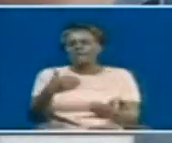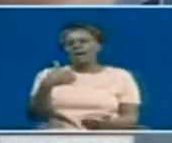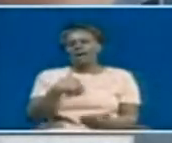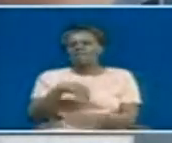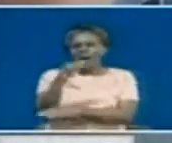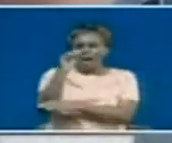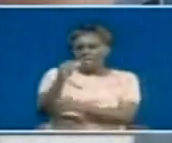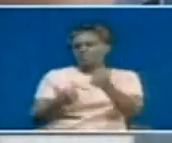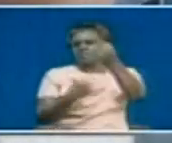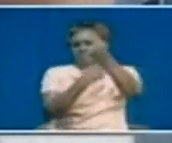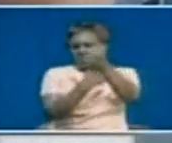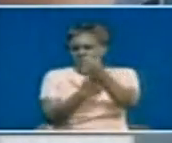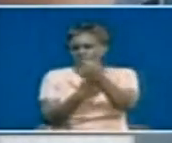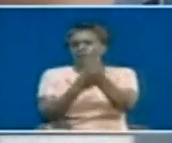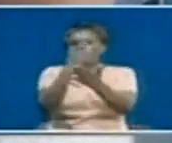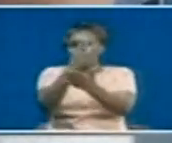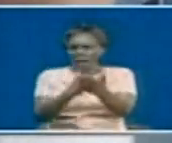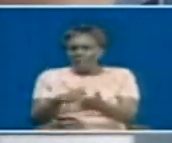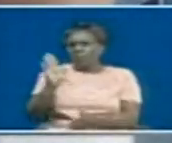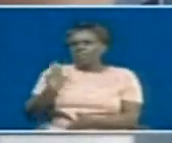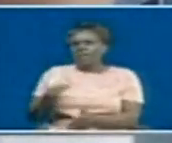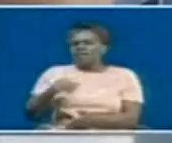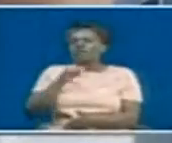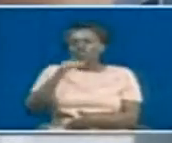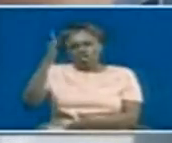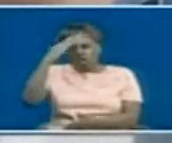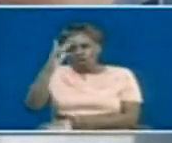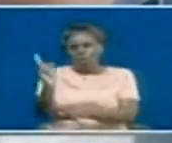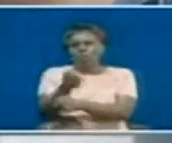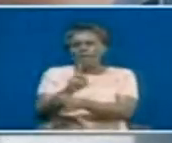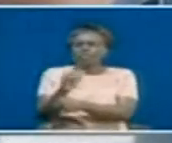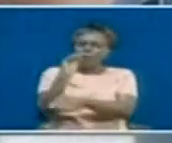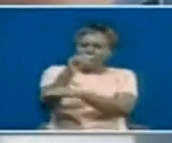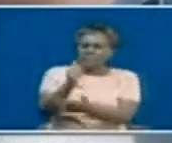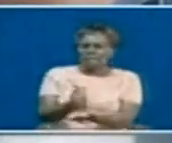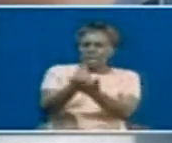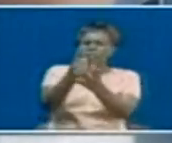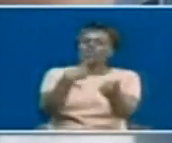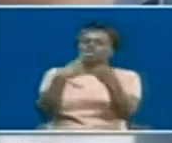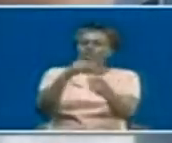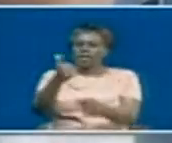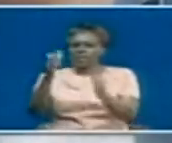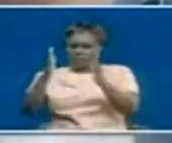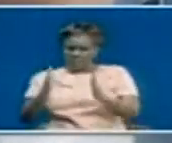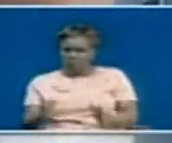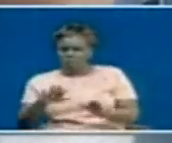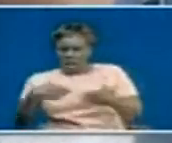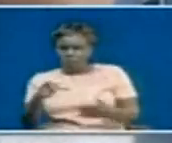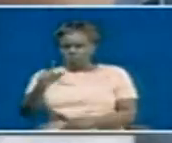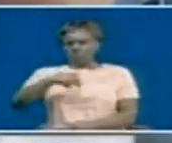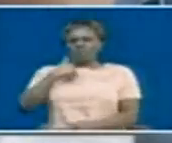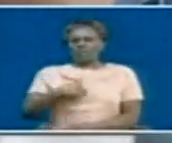Ask for support. Part of being a mother is knowing when to ask for help and to talk to someone about how you